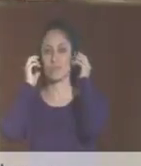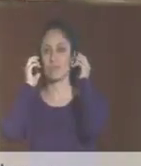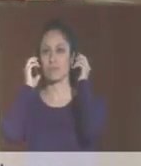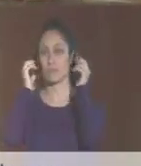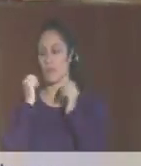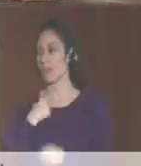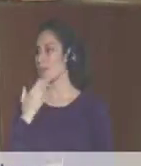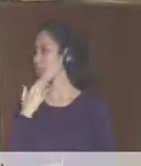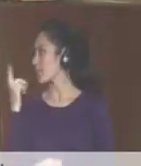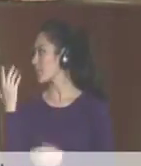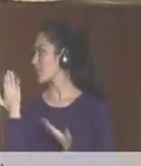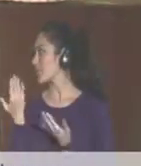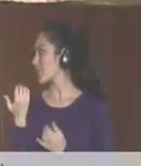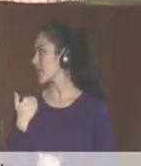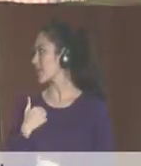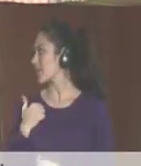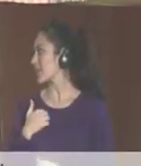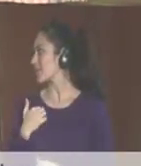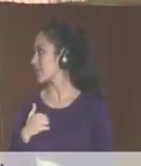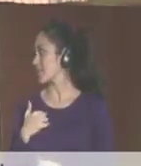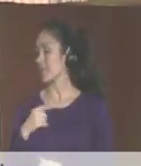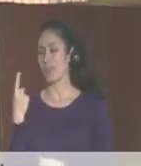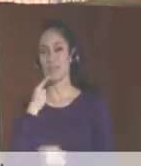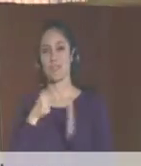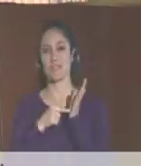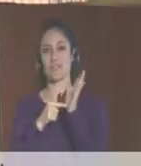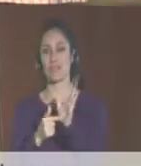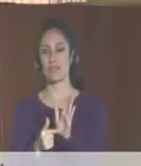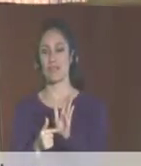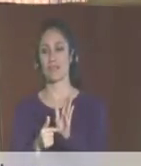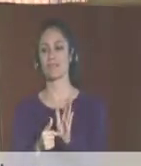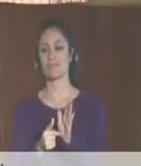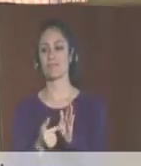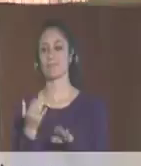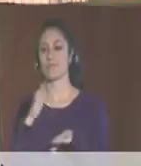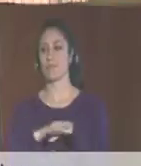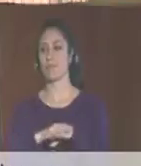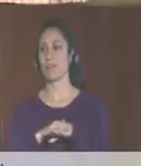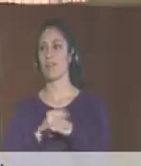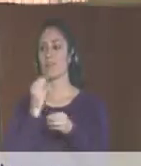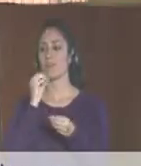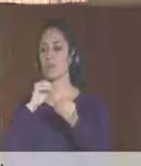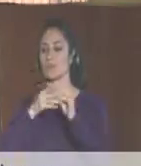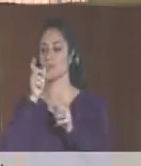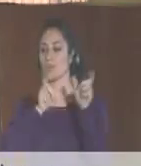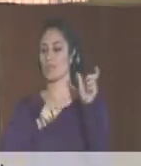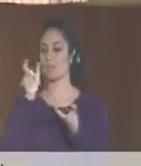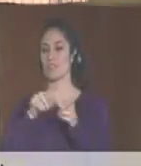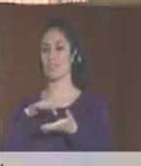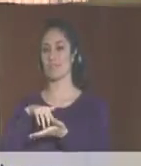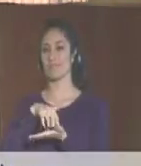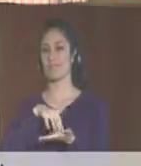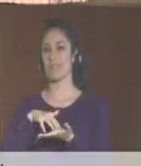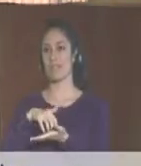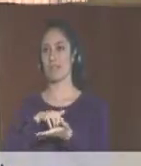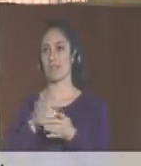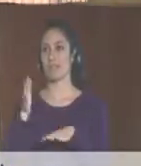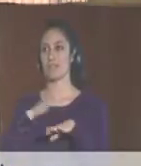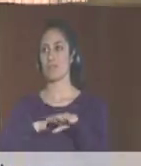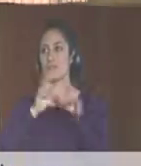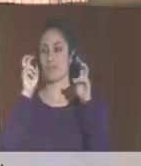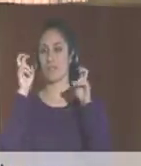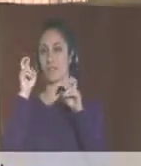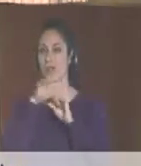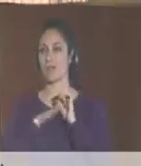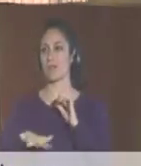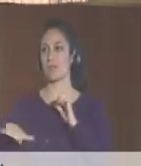that Santa Fe's proposal is really worth highlighting regarding an indicator based on number of people in